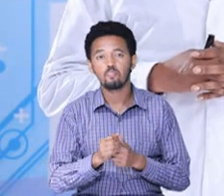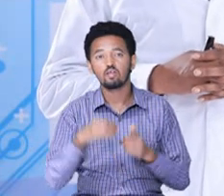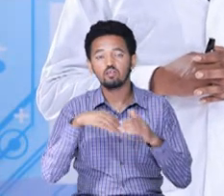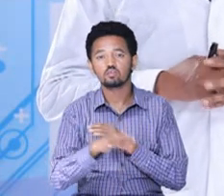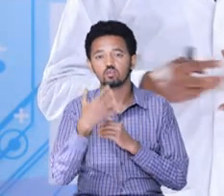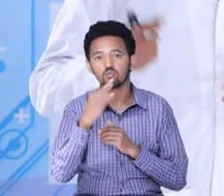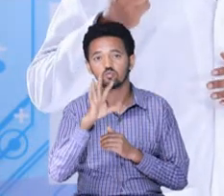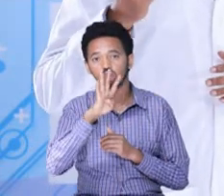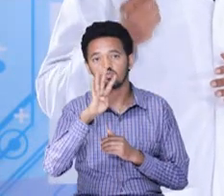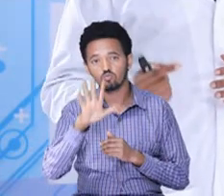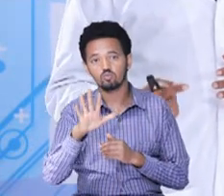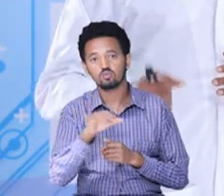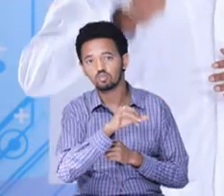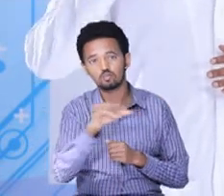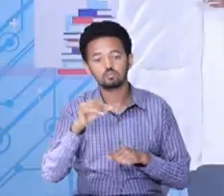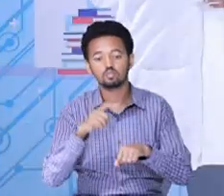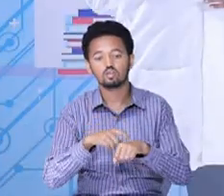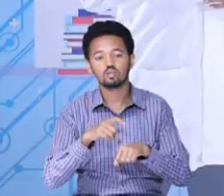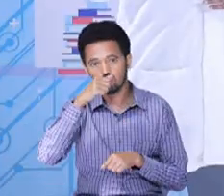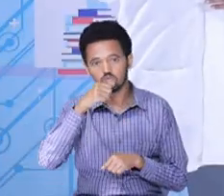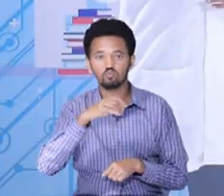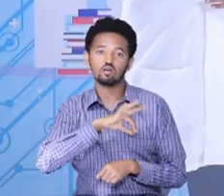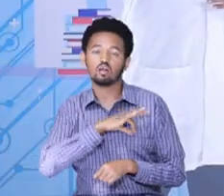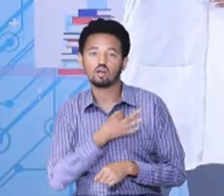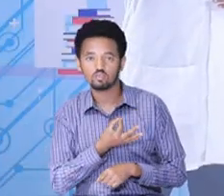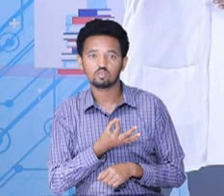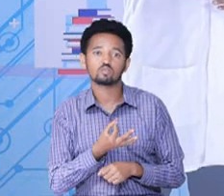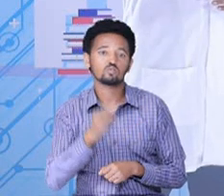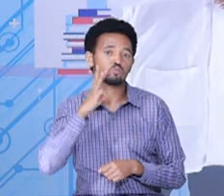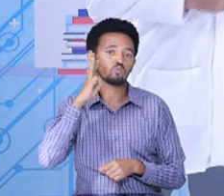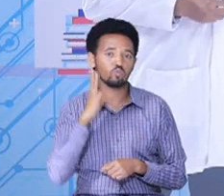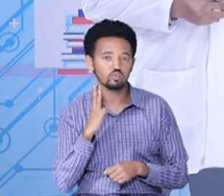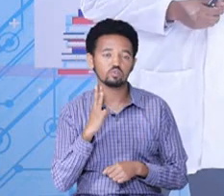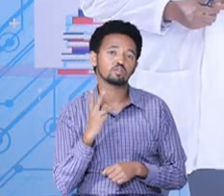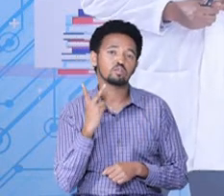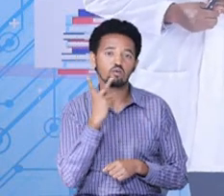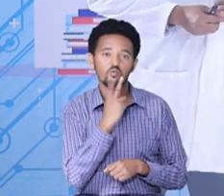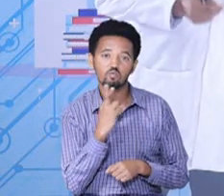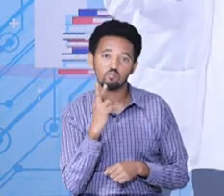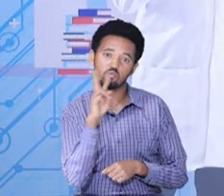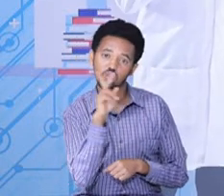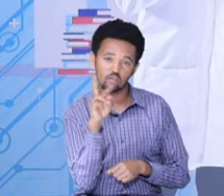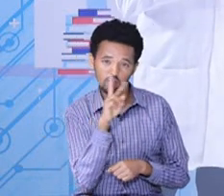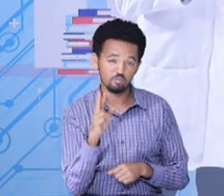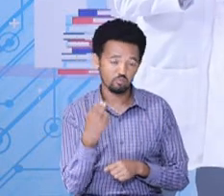in 1954. At the same time, France was war with Vietnam in